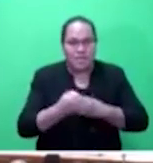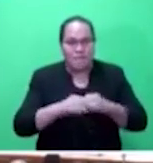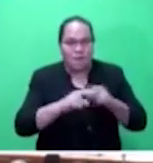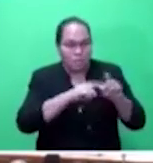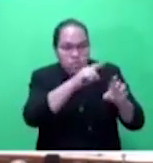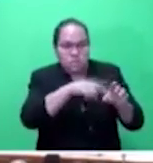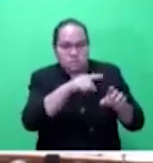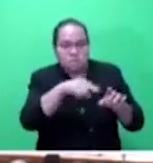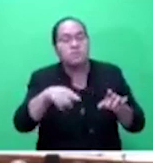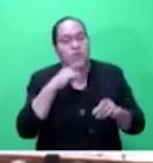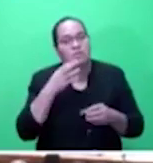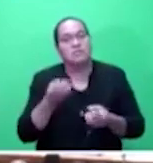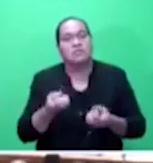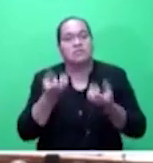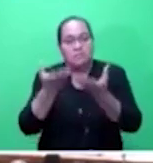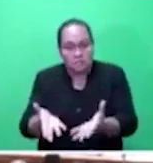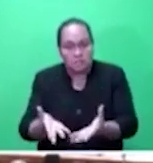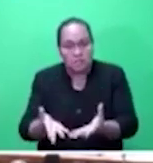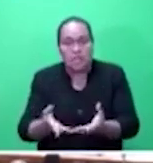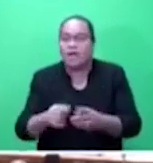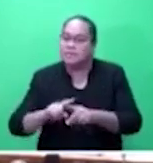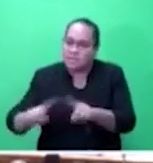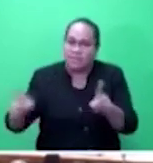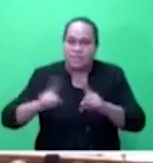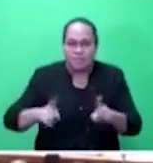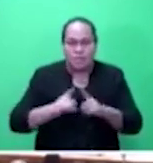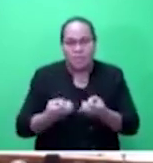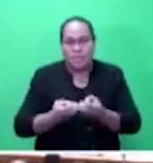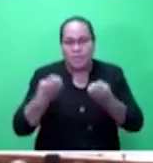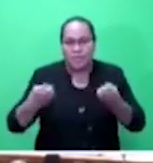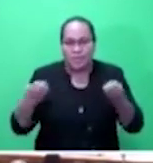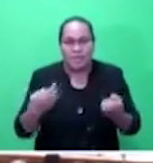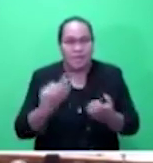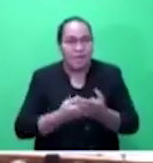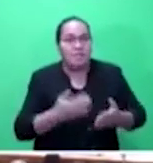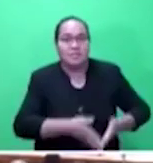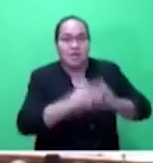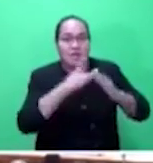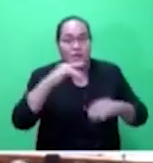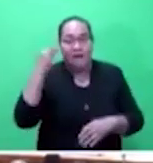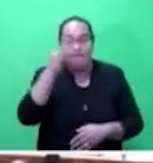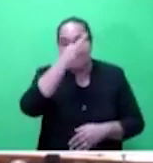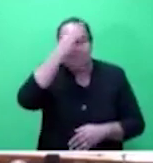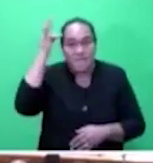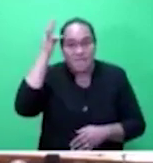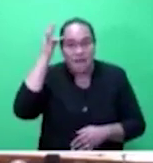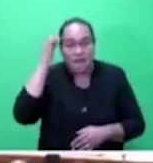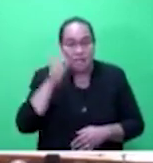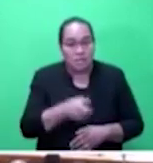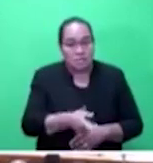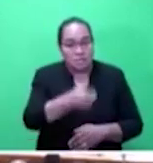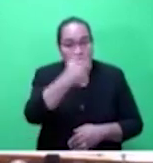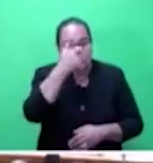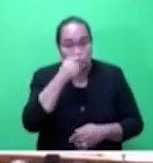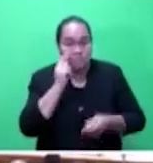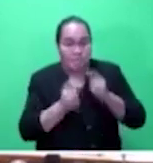protective gear for workers and thermal scanners. It will fund the setup of fever clinics throughout the country to isolate at-risk